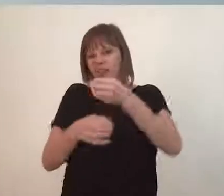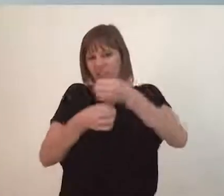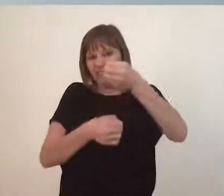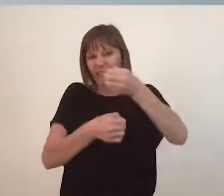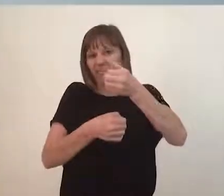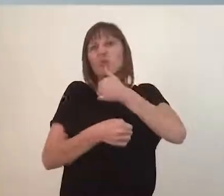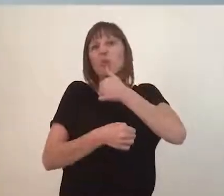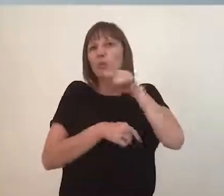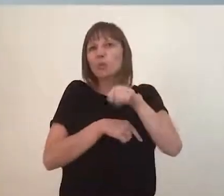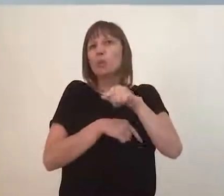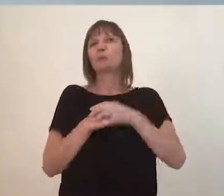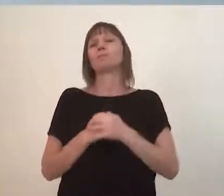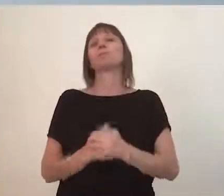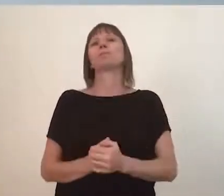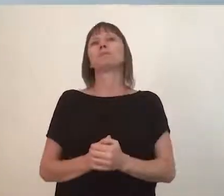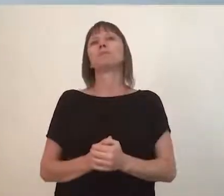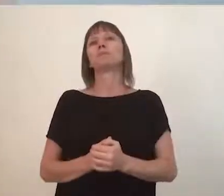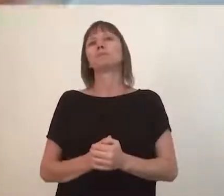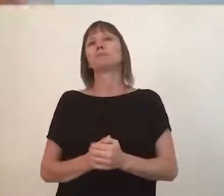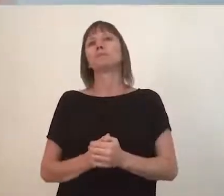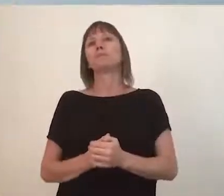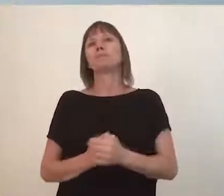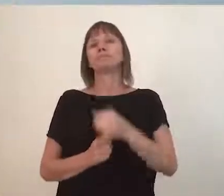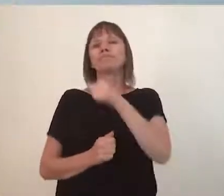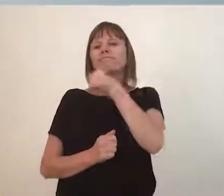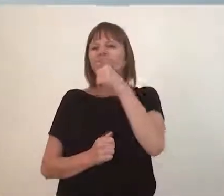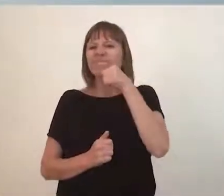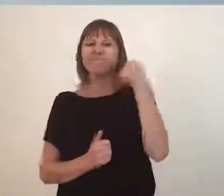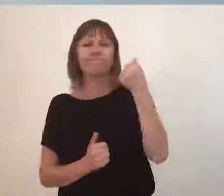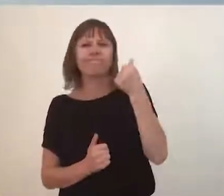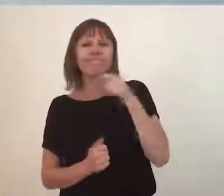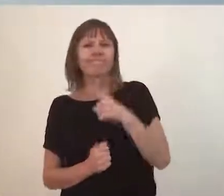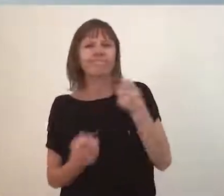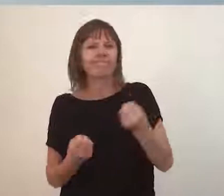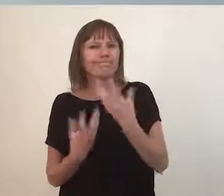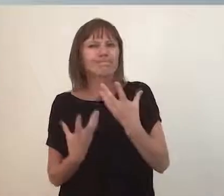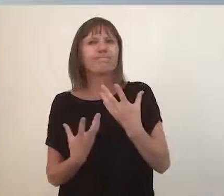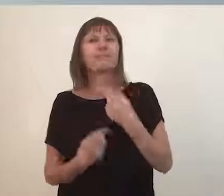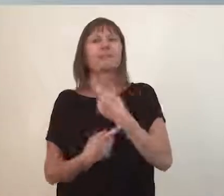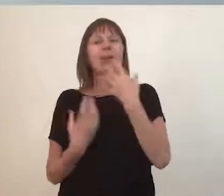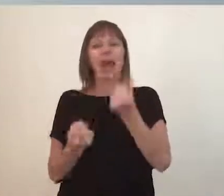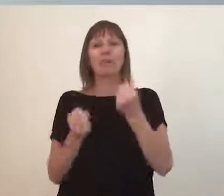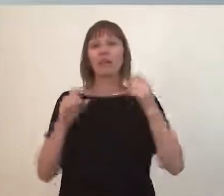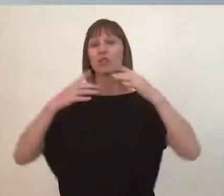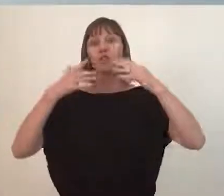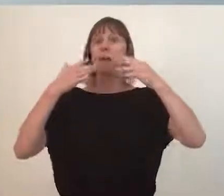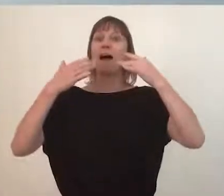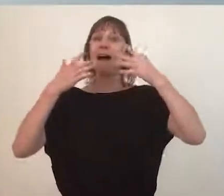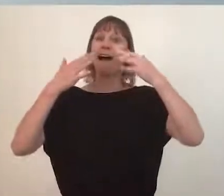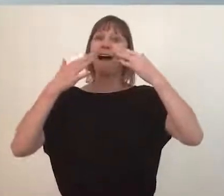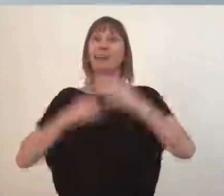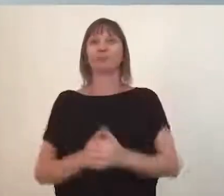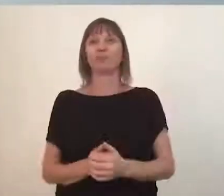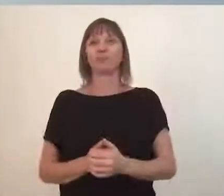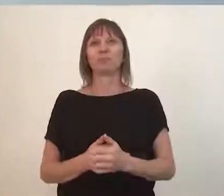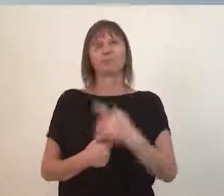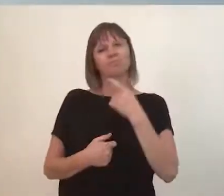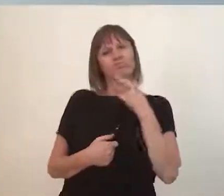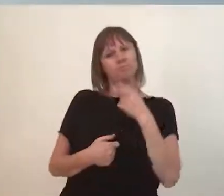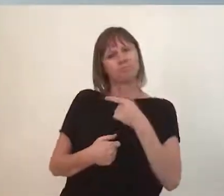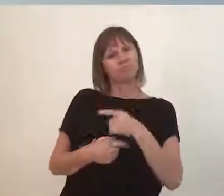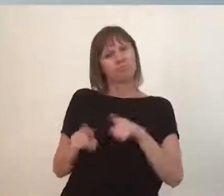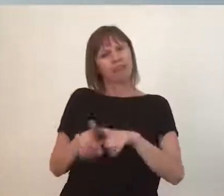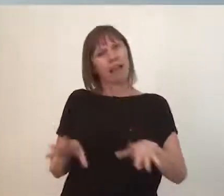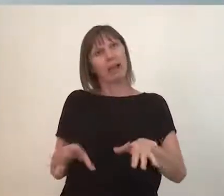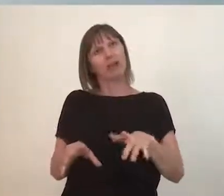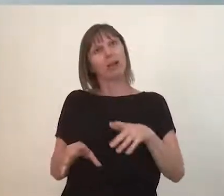gonna take the last stick from the trio sticks, and it is a really nice blush stick, and so it has a little shimmer to